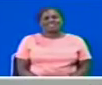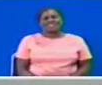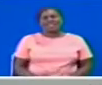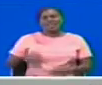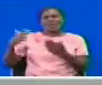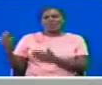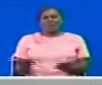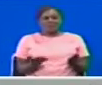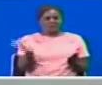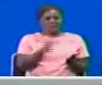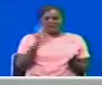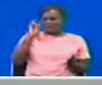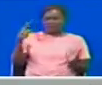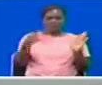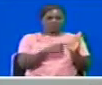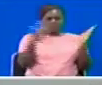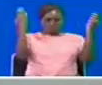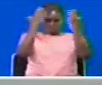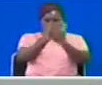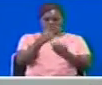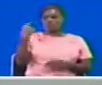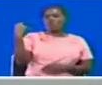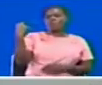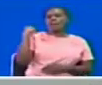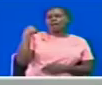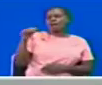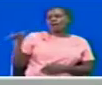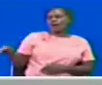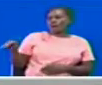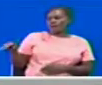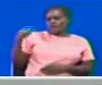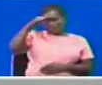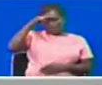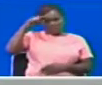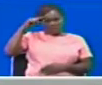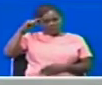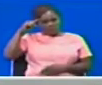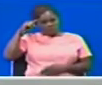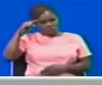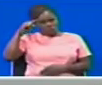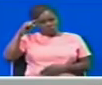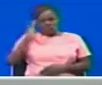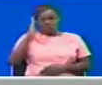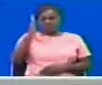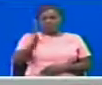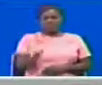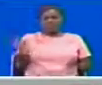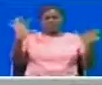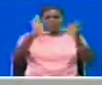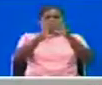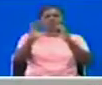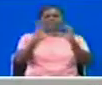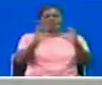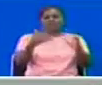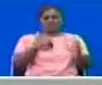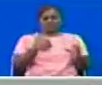Welcome back to Checkpoint. So tonight our number comes a little bit earlier, and that's because it relates directly to the conversation we're about to